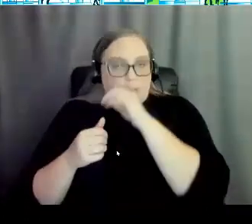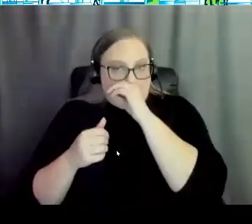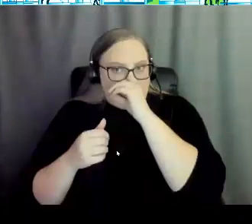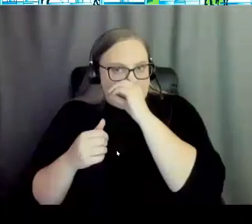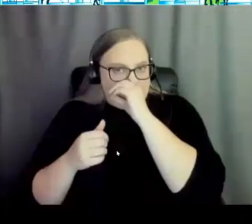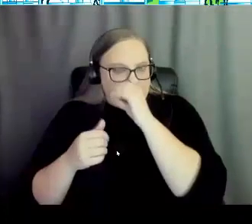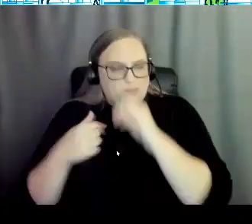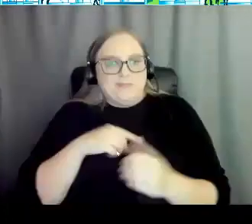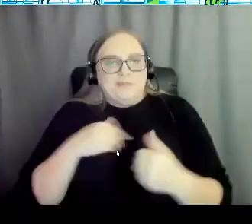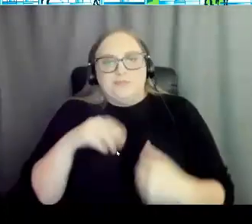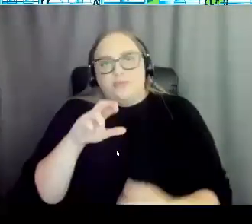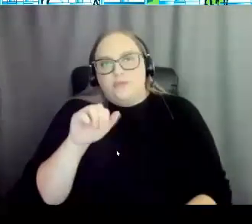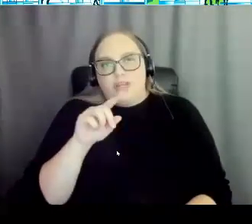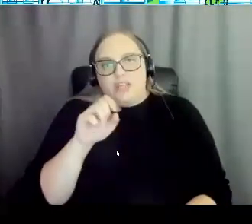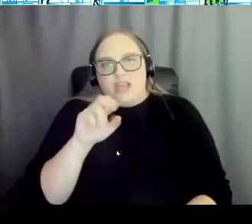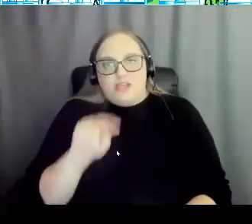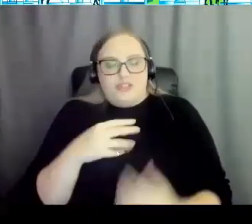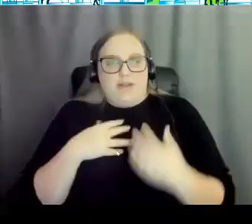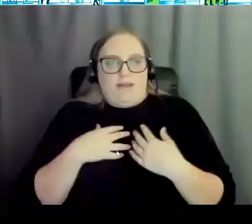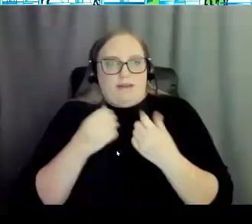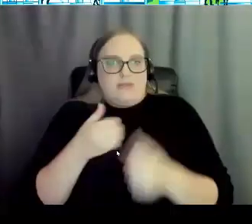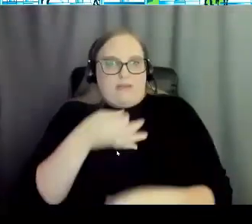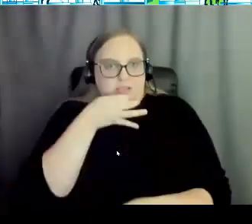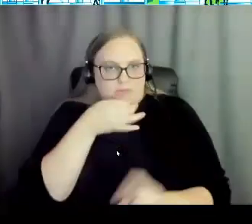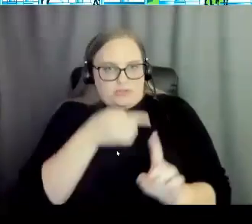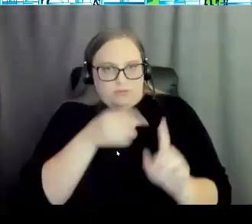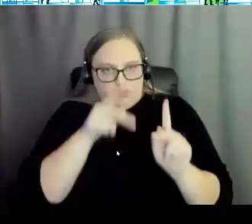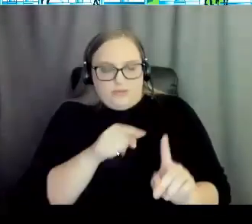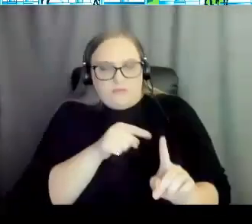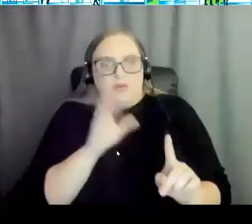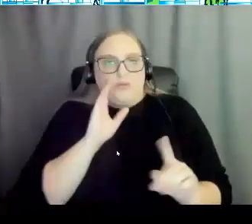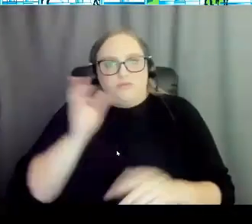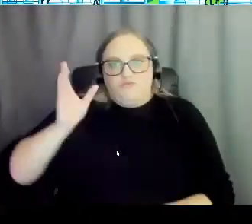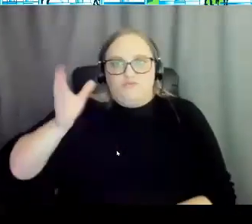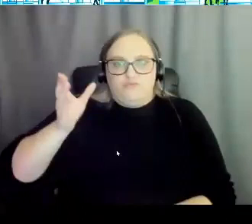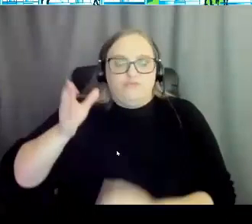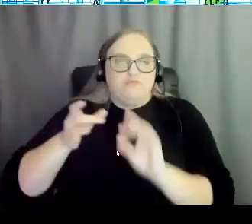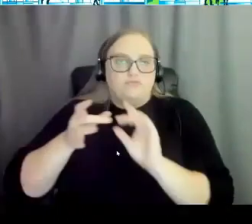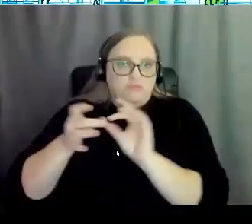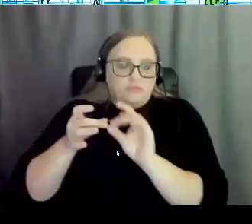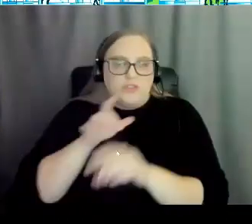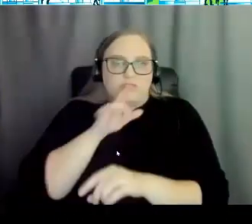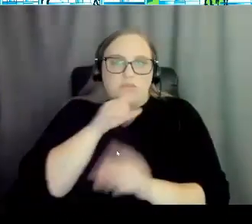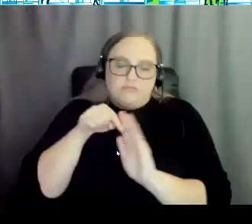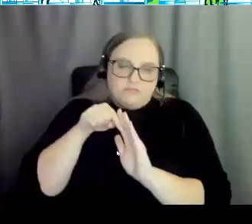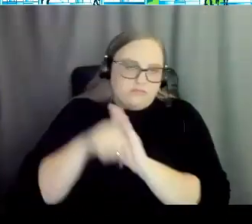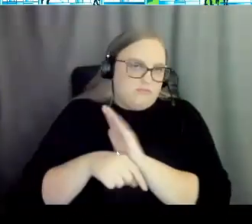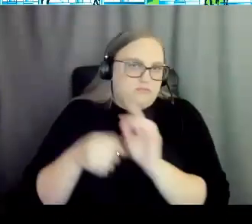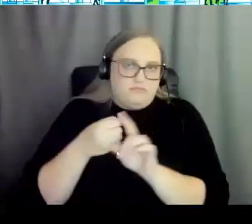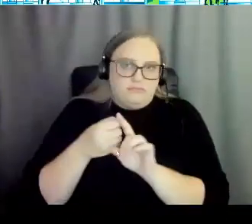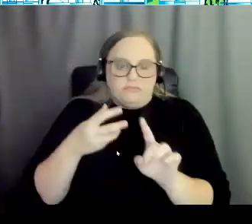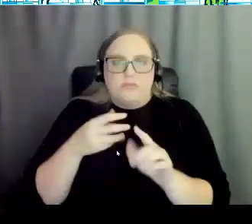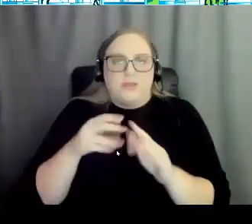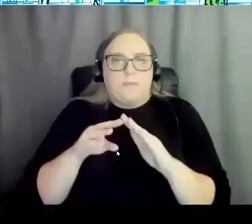radiation health expert who's going to be making a presentation and really get into the basics